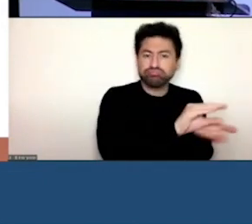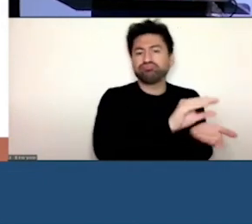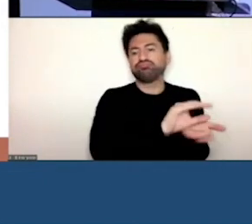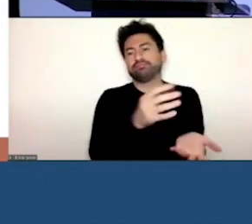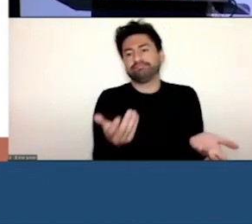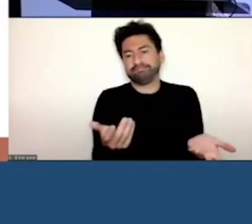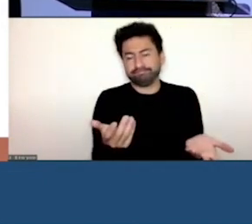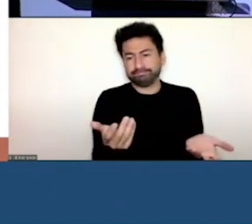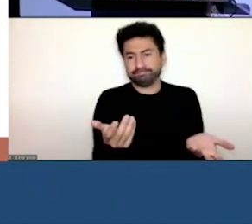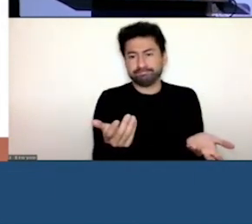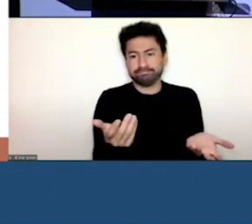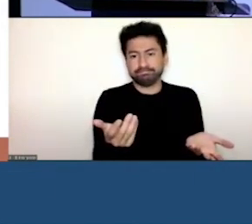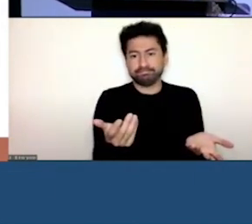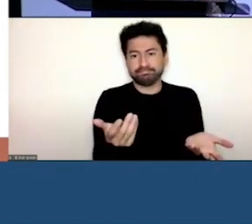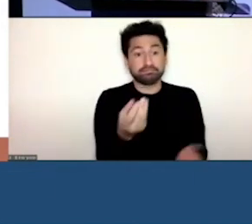government, with